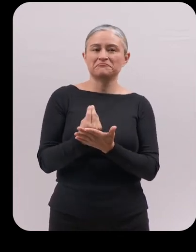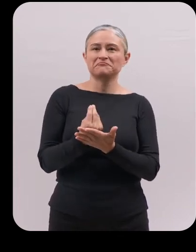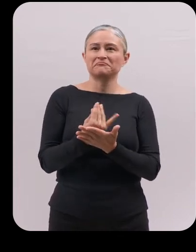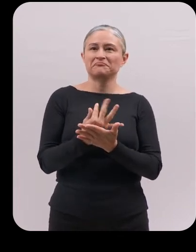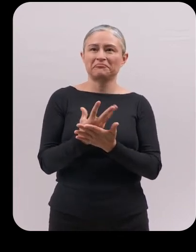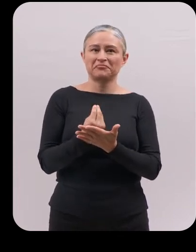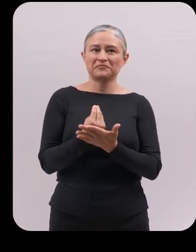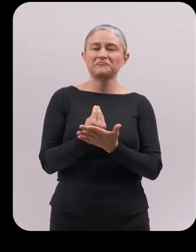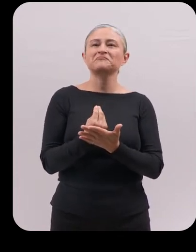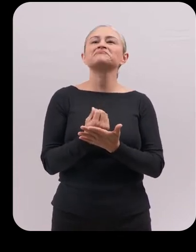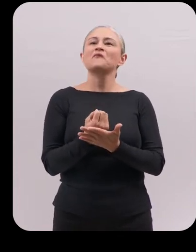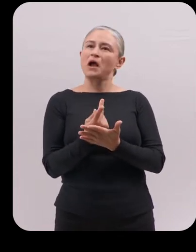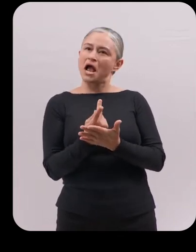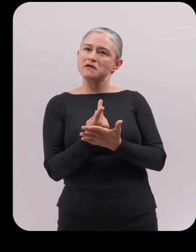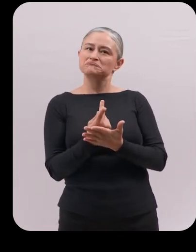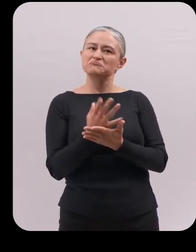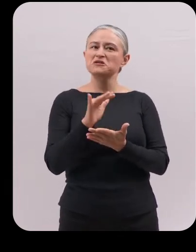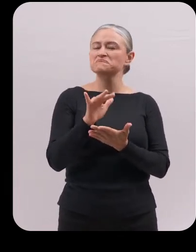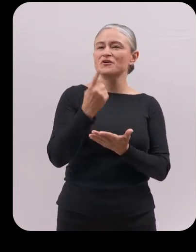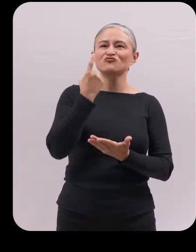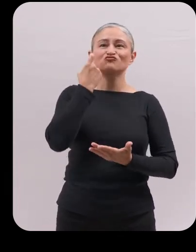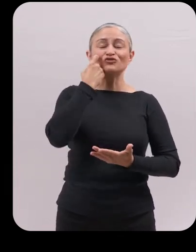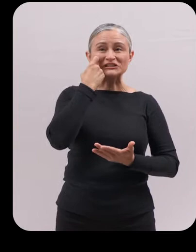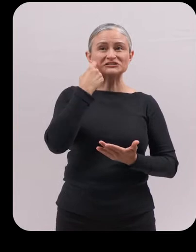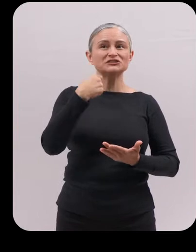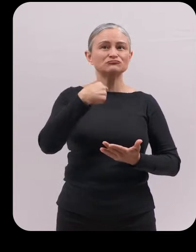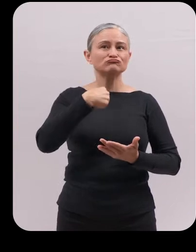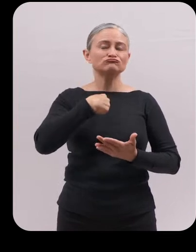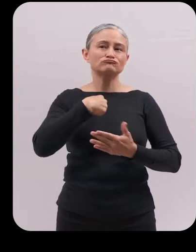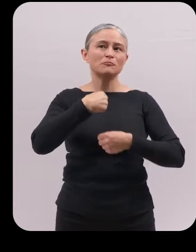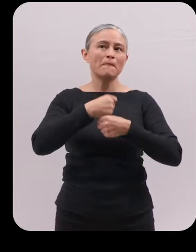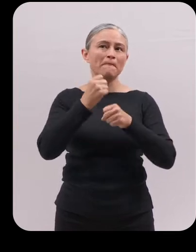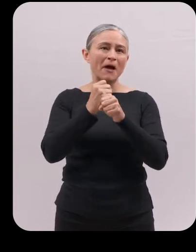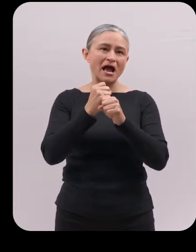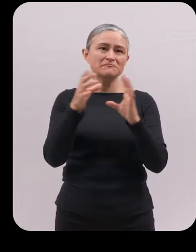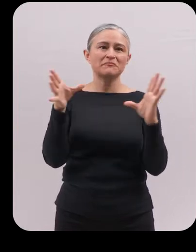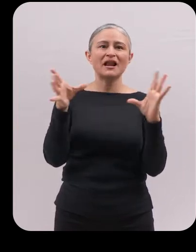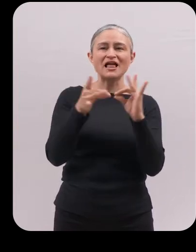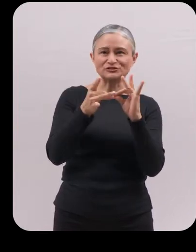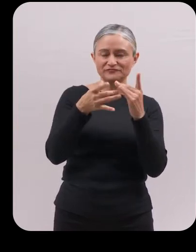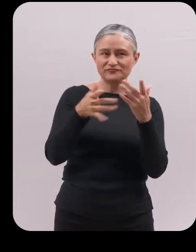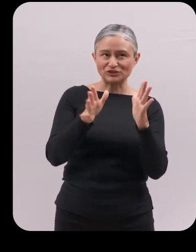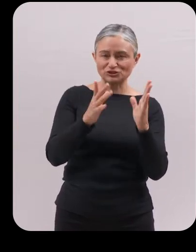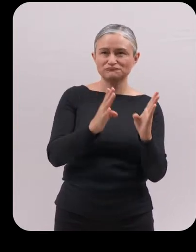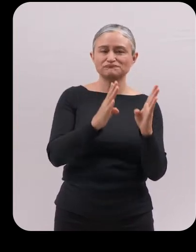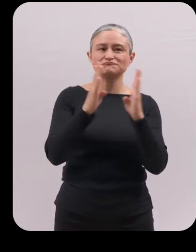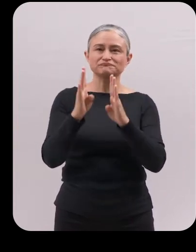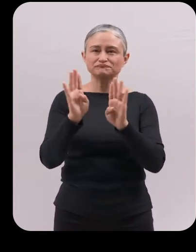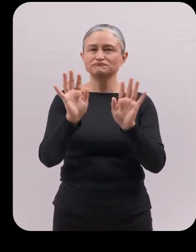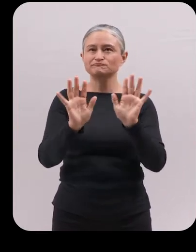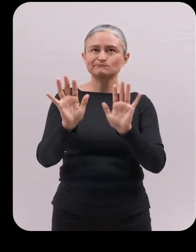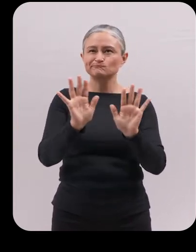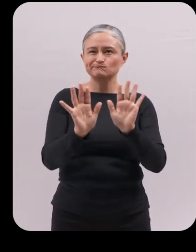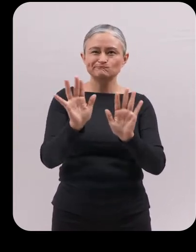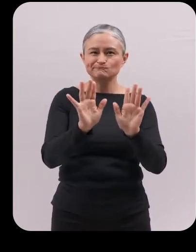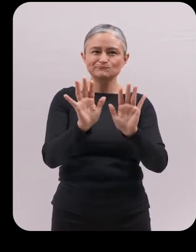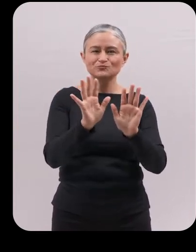Okay, so recently I made the connection about two